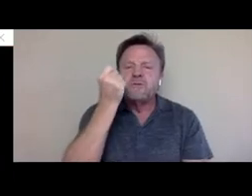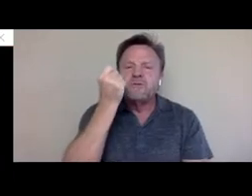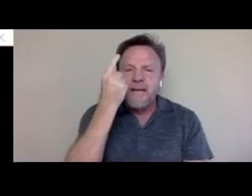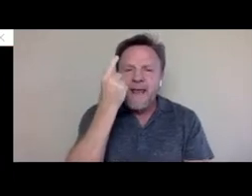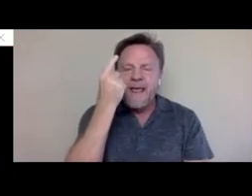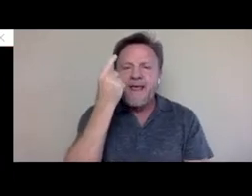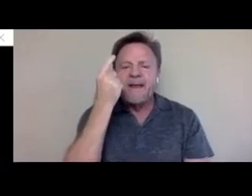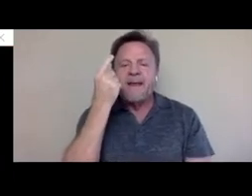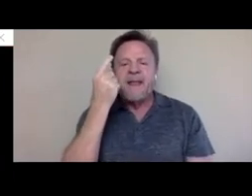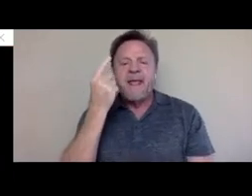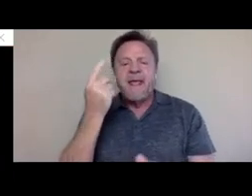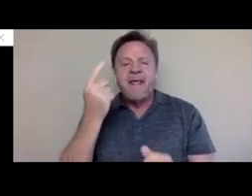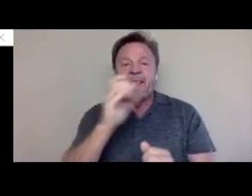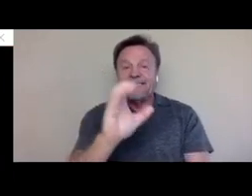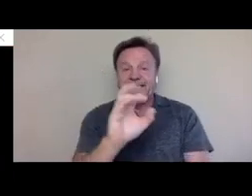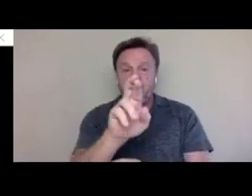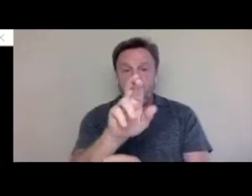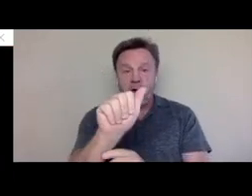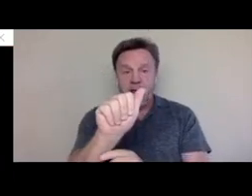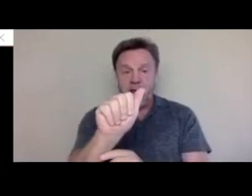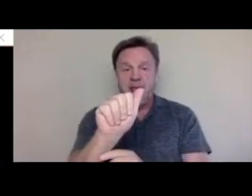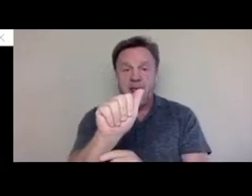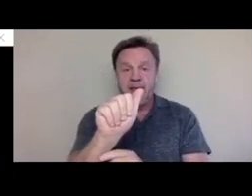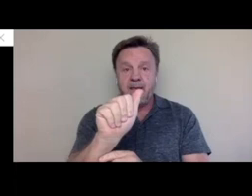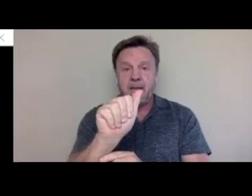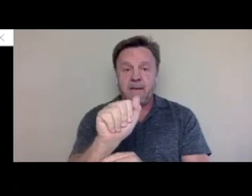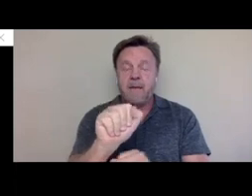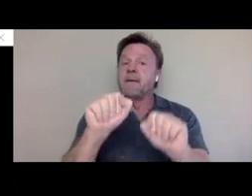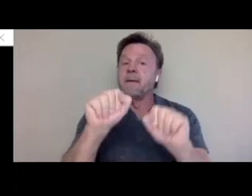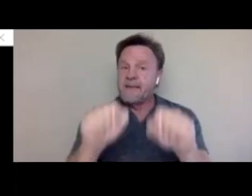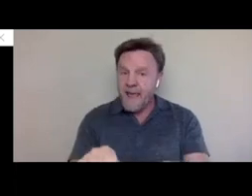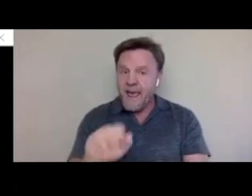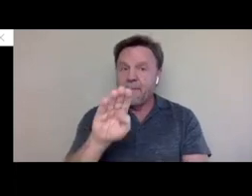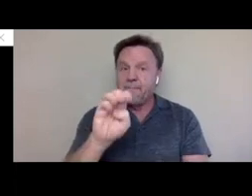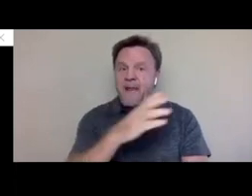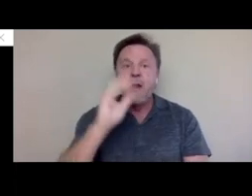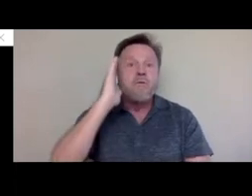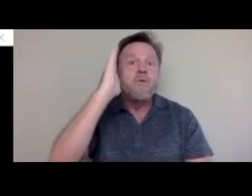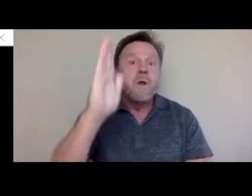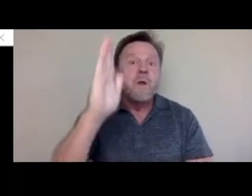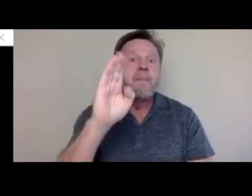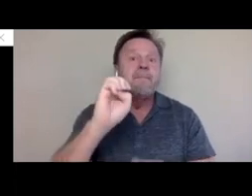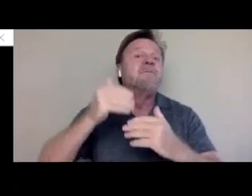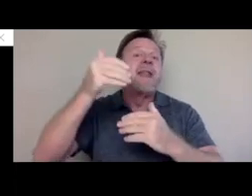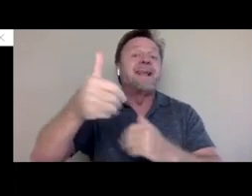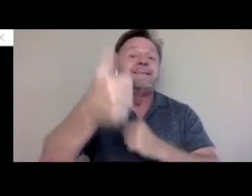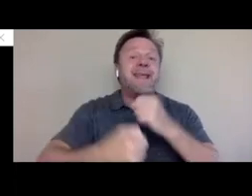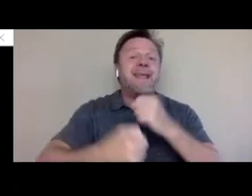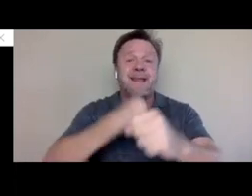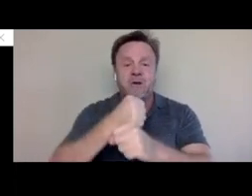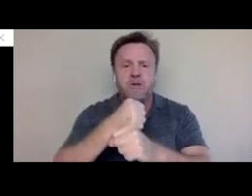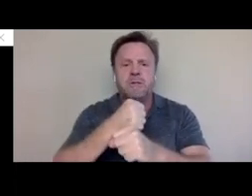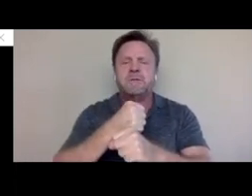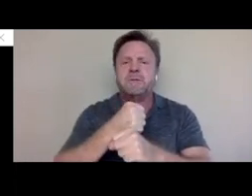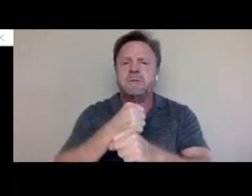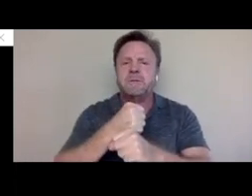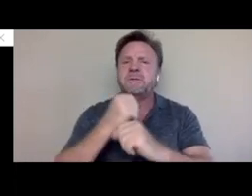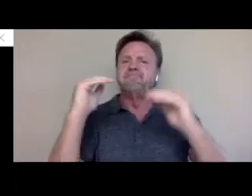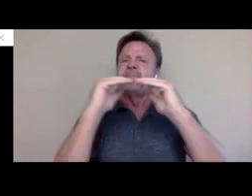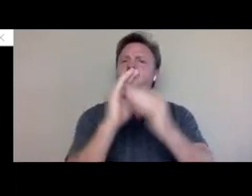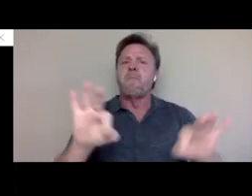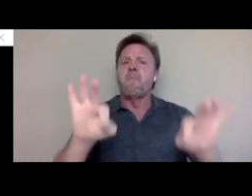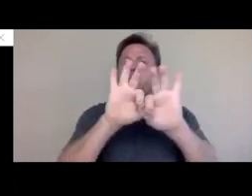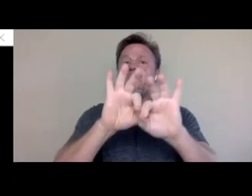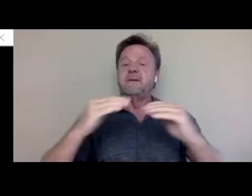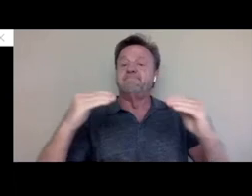that CRA can be and will be over the next 10 years, I believe, as important as the ADA